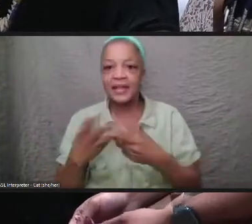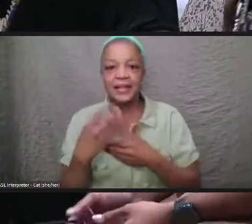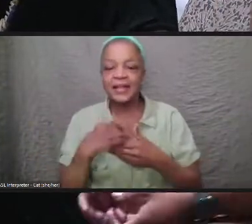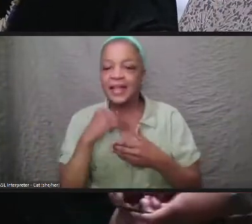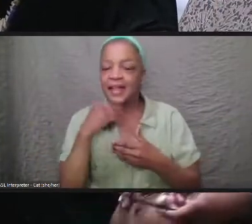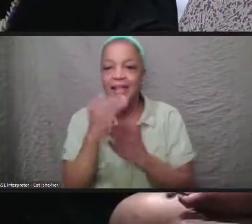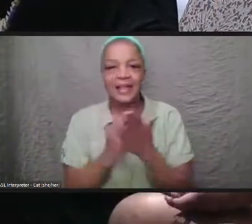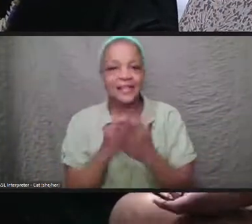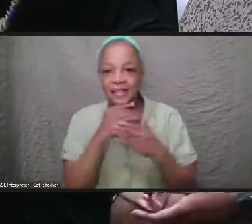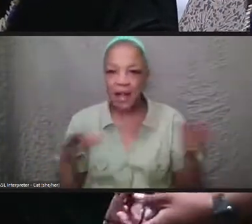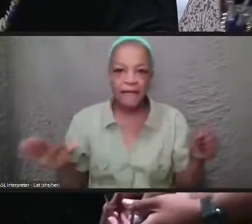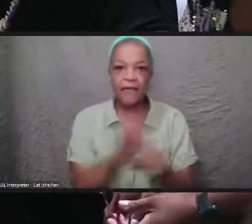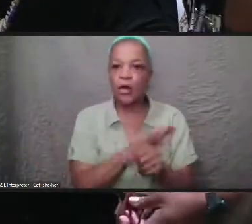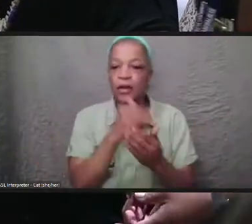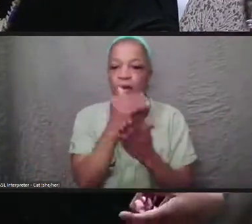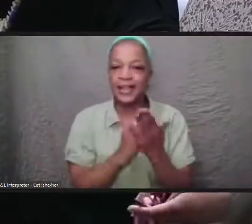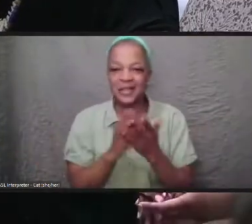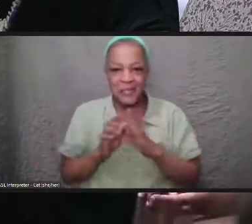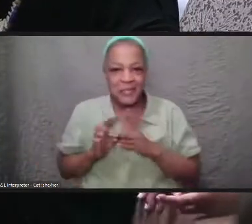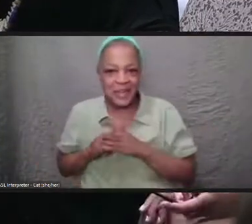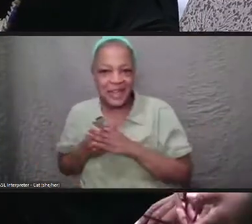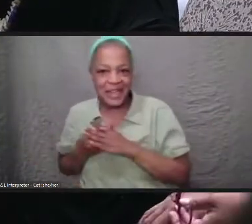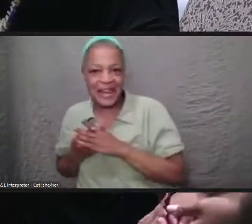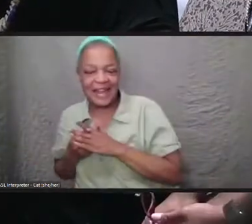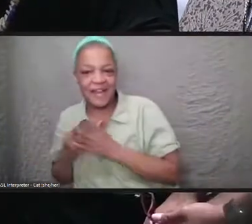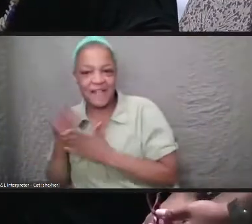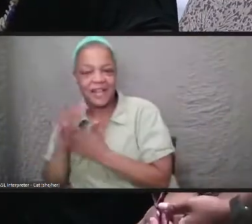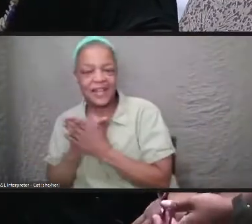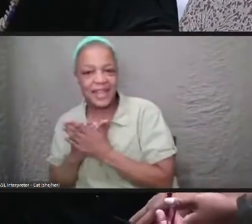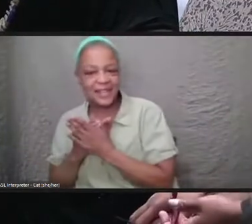is just the beginning of a provocation